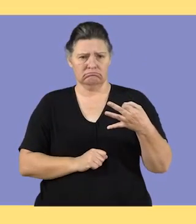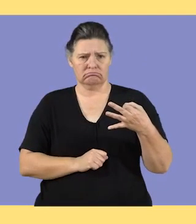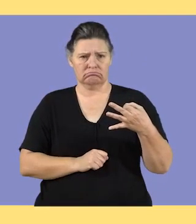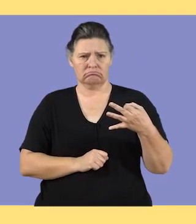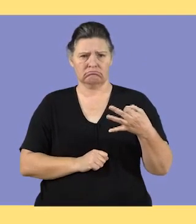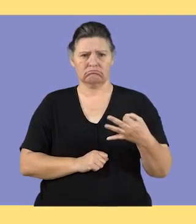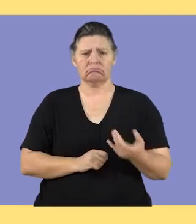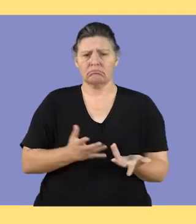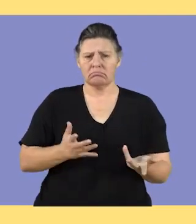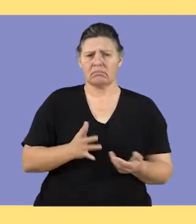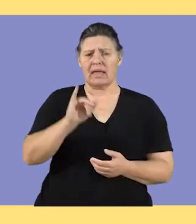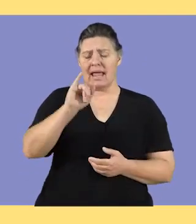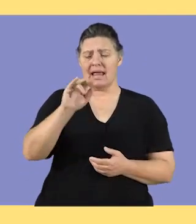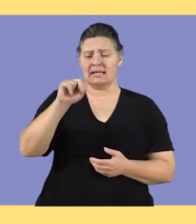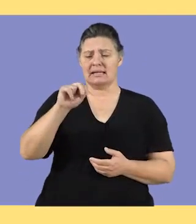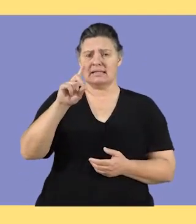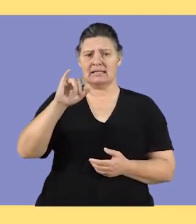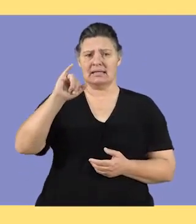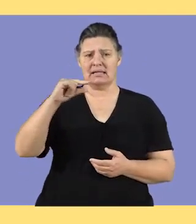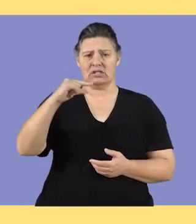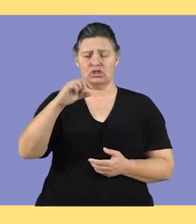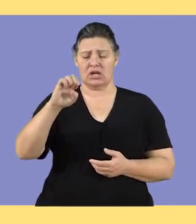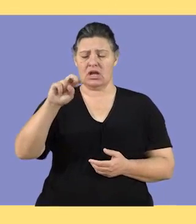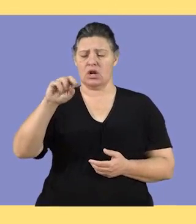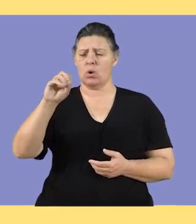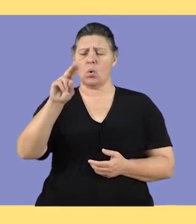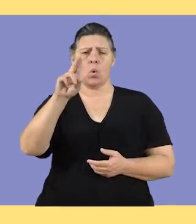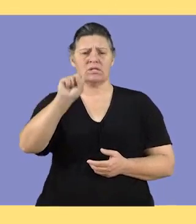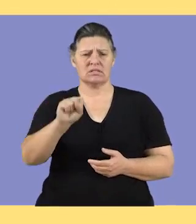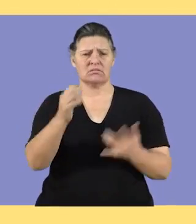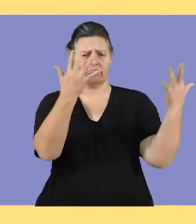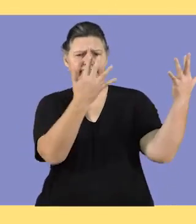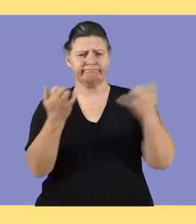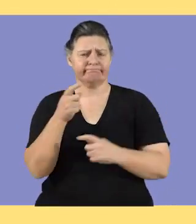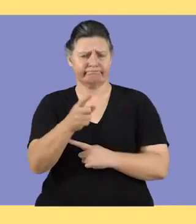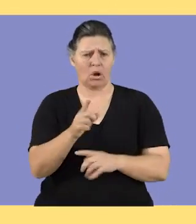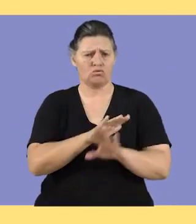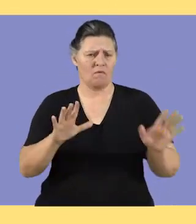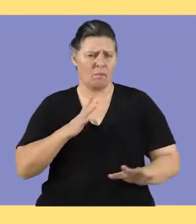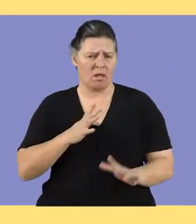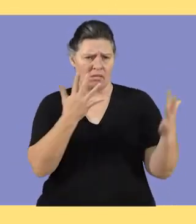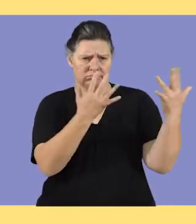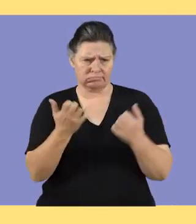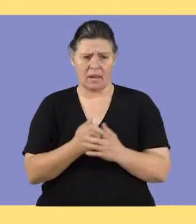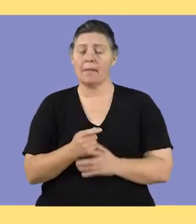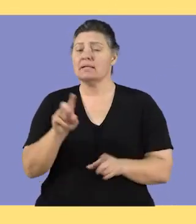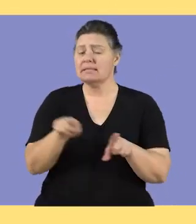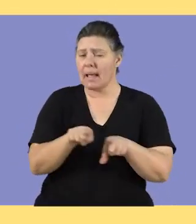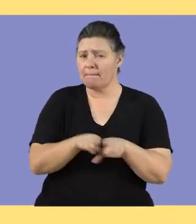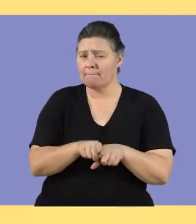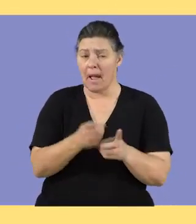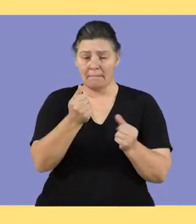you understand what is indigenous bookkeeping. You should also be able to distinguish between money